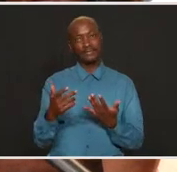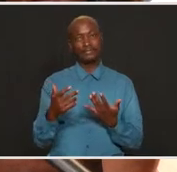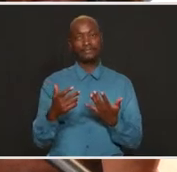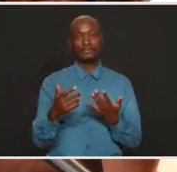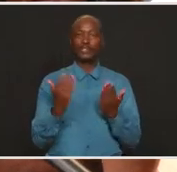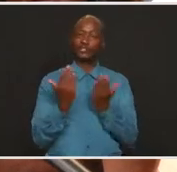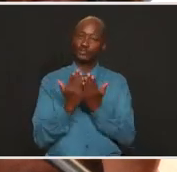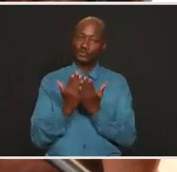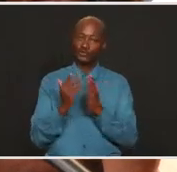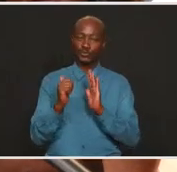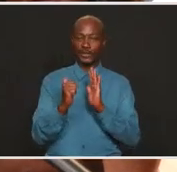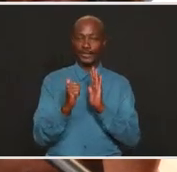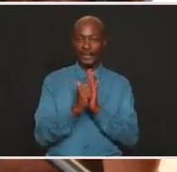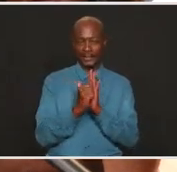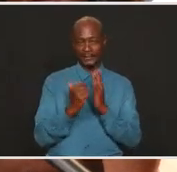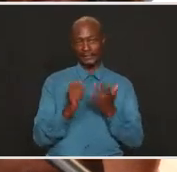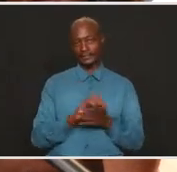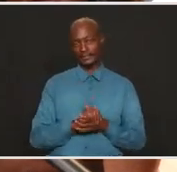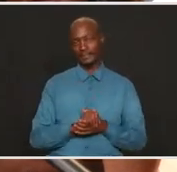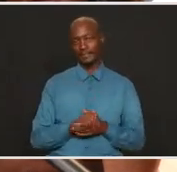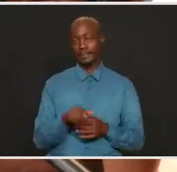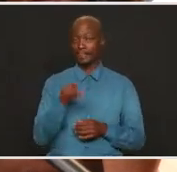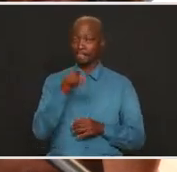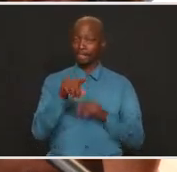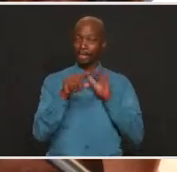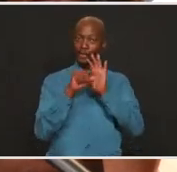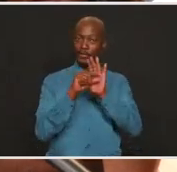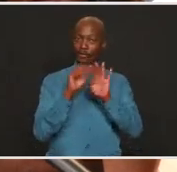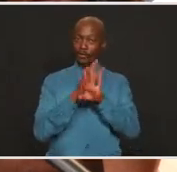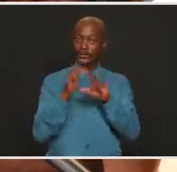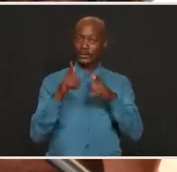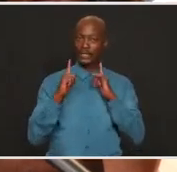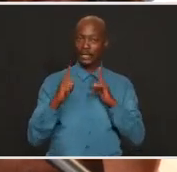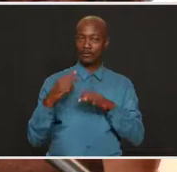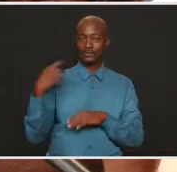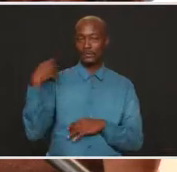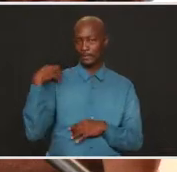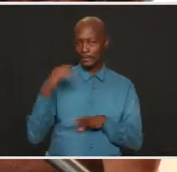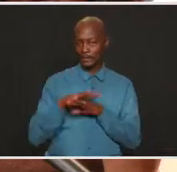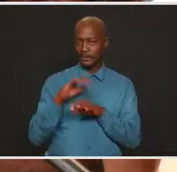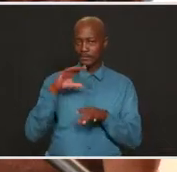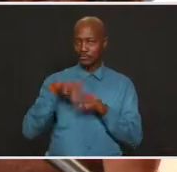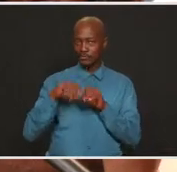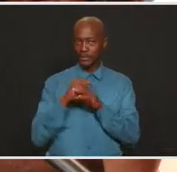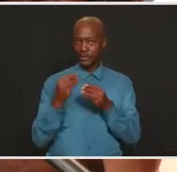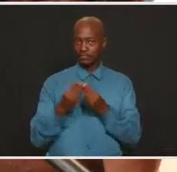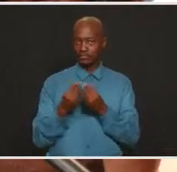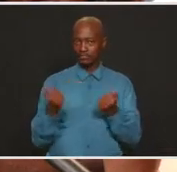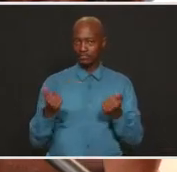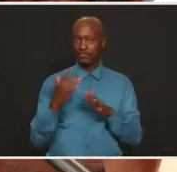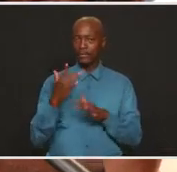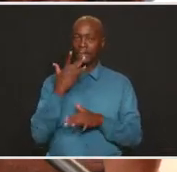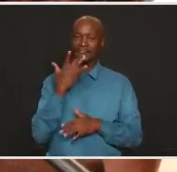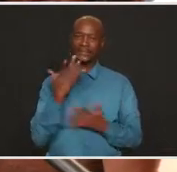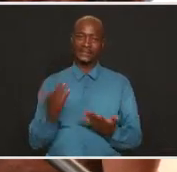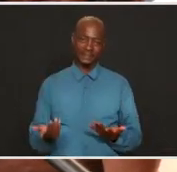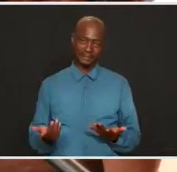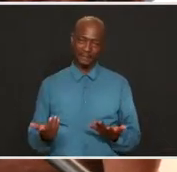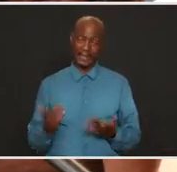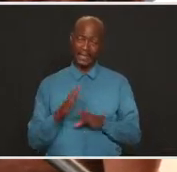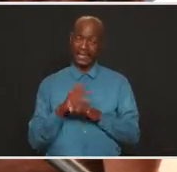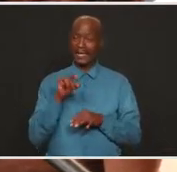African School act their clothes allows the minister to take regulation concerning the learner pregnancy the